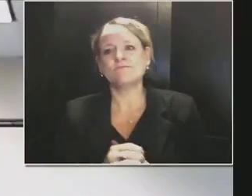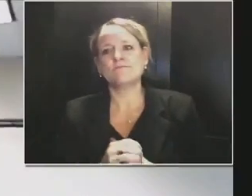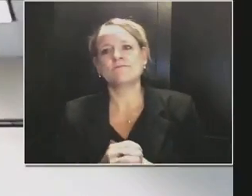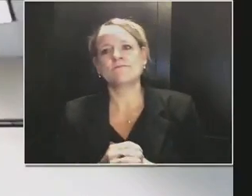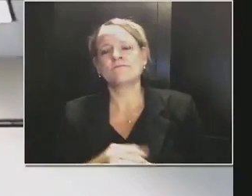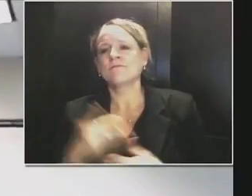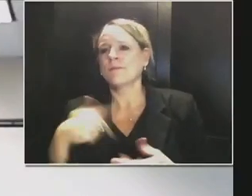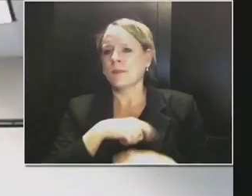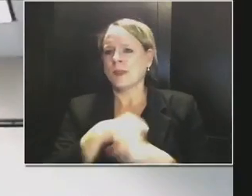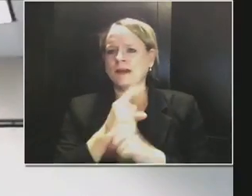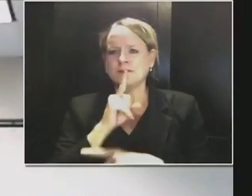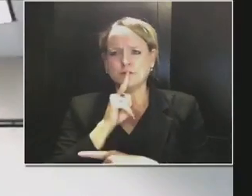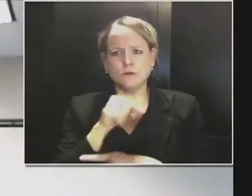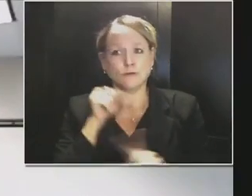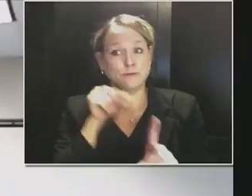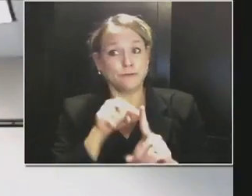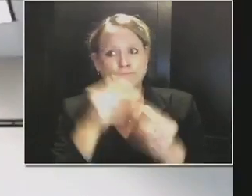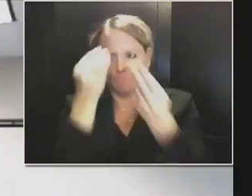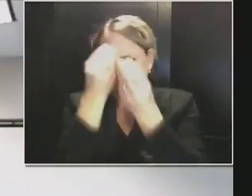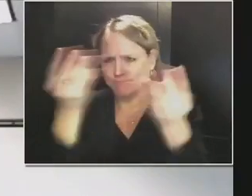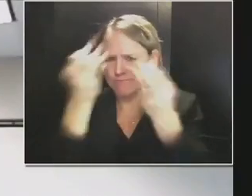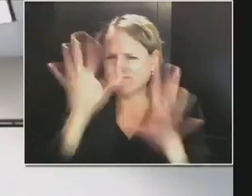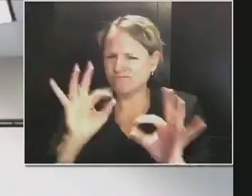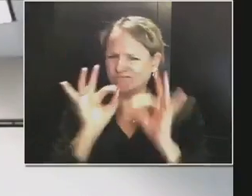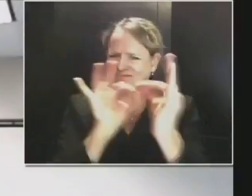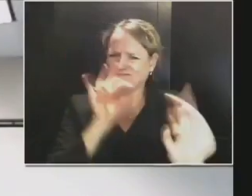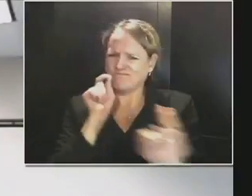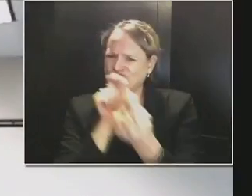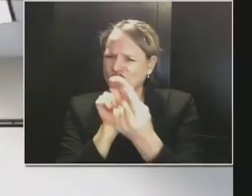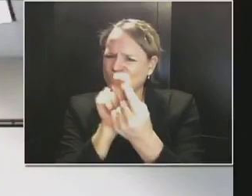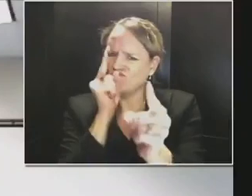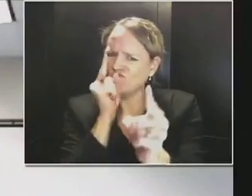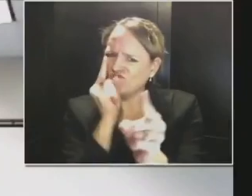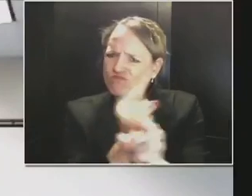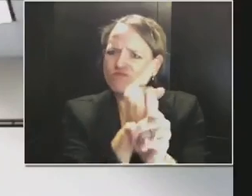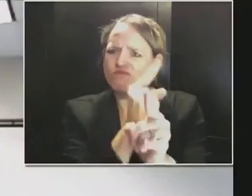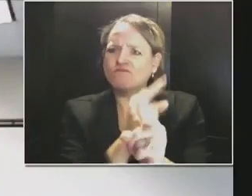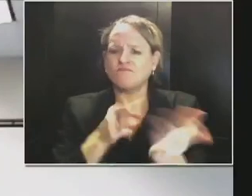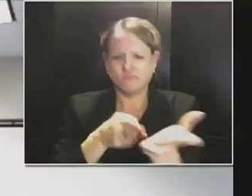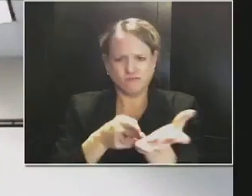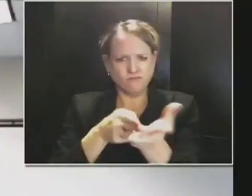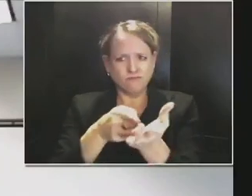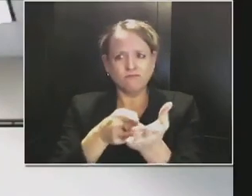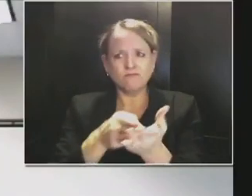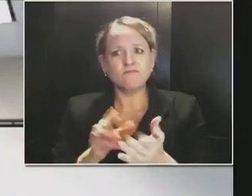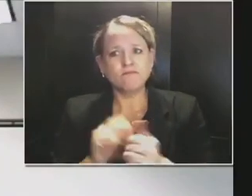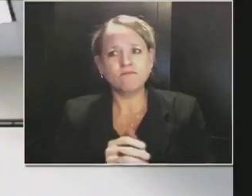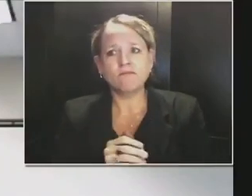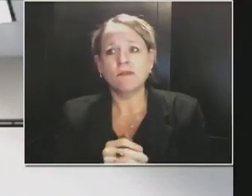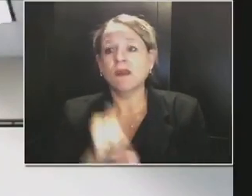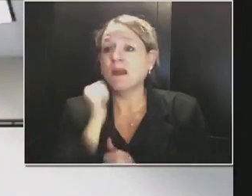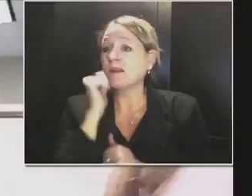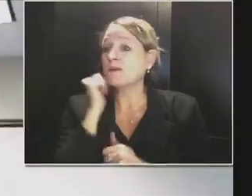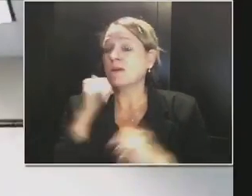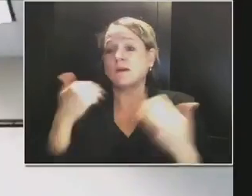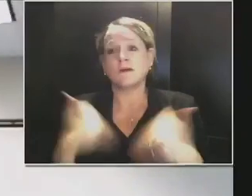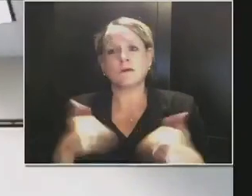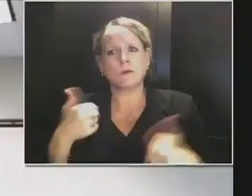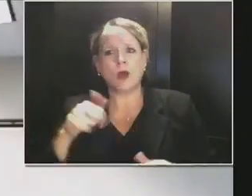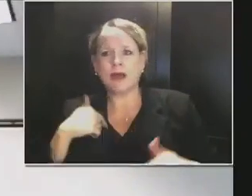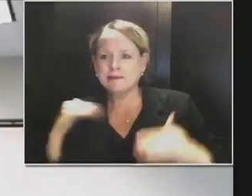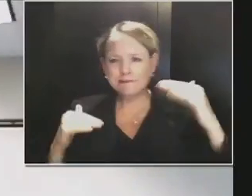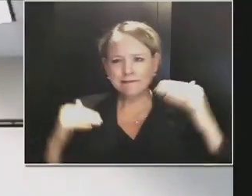between timely data and accurate data. One of the things we have to do every day is freeze